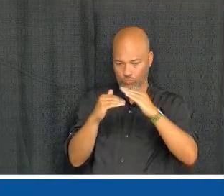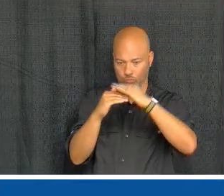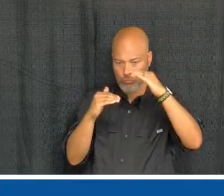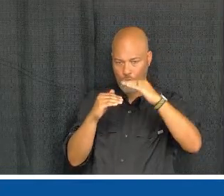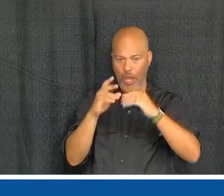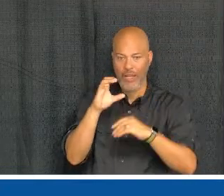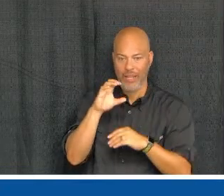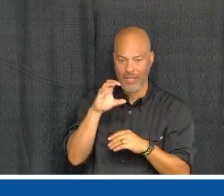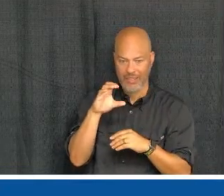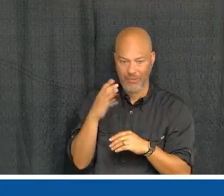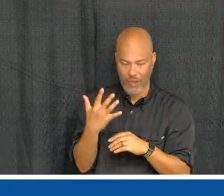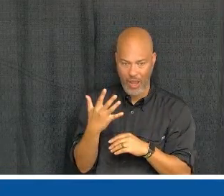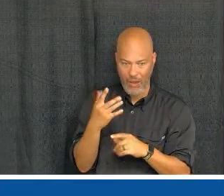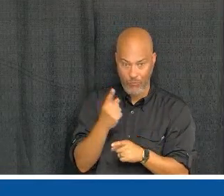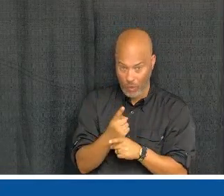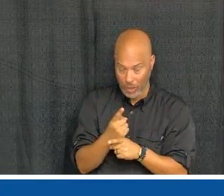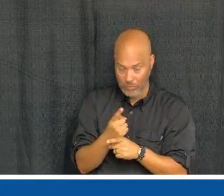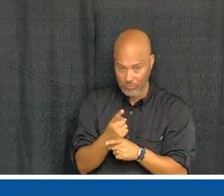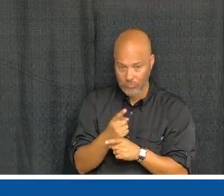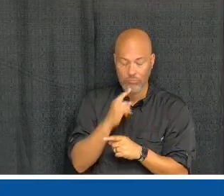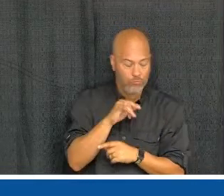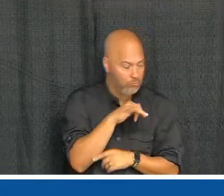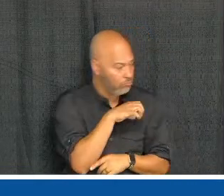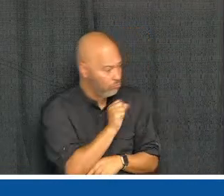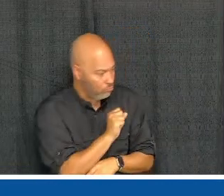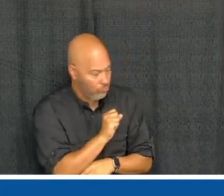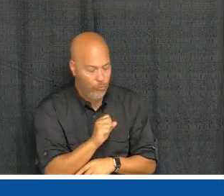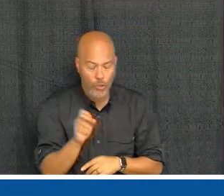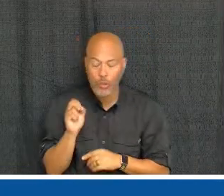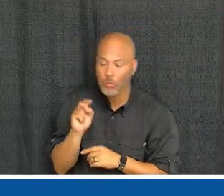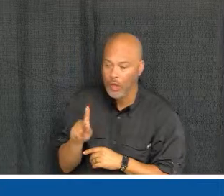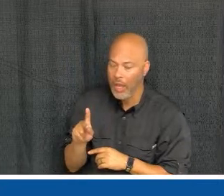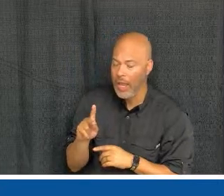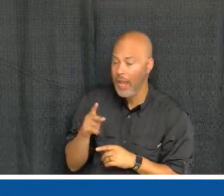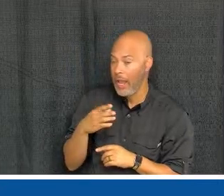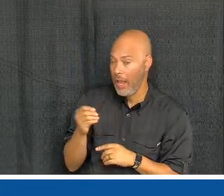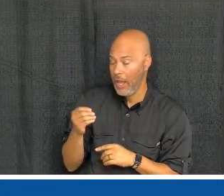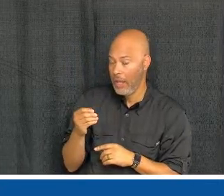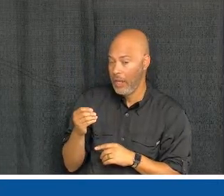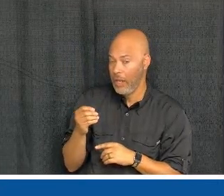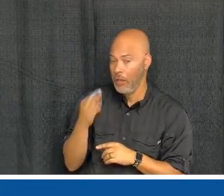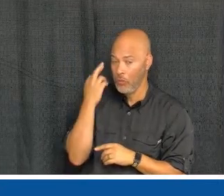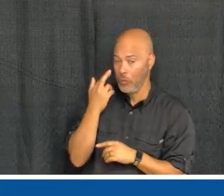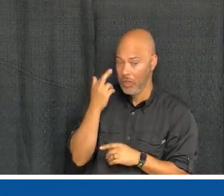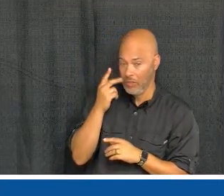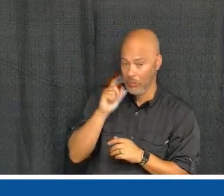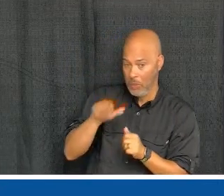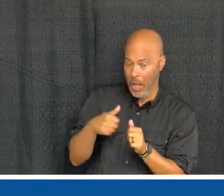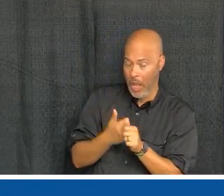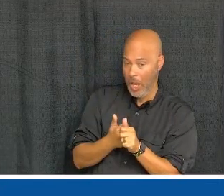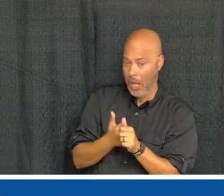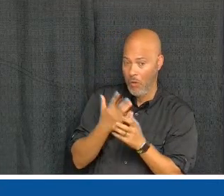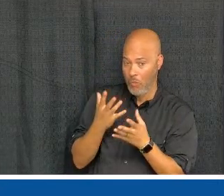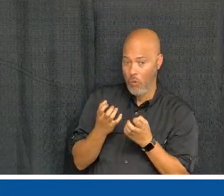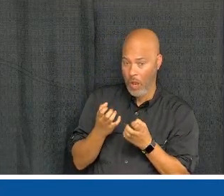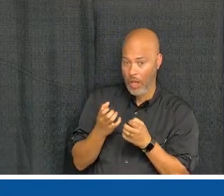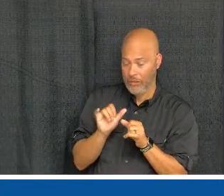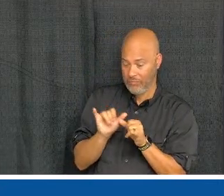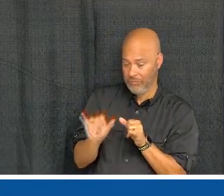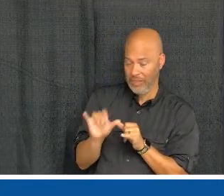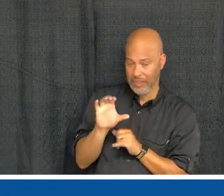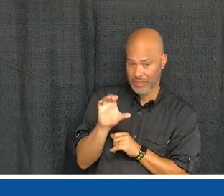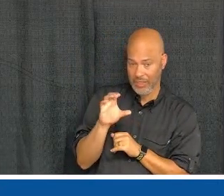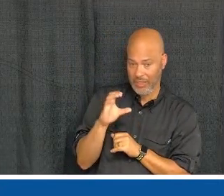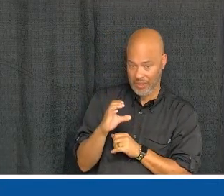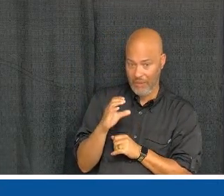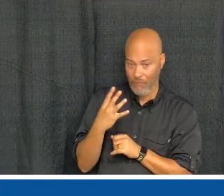in a C5. That's correct. Okay. And the reasoning behind wanting to keep it C4